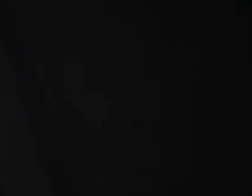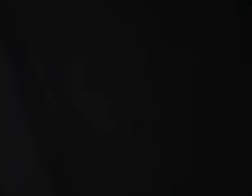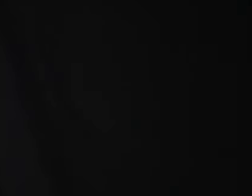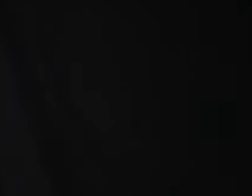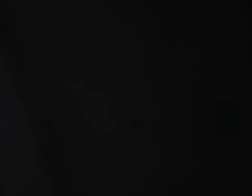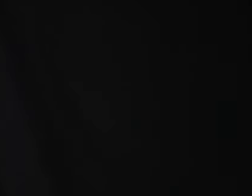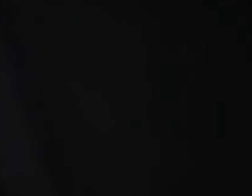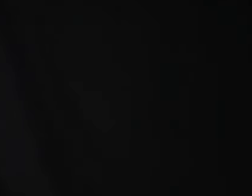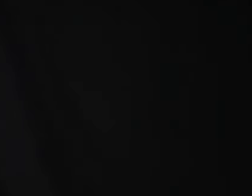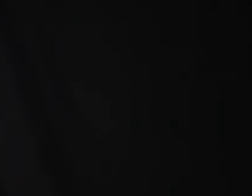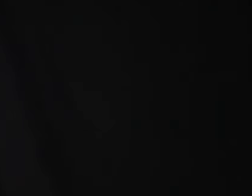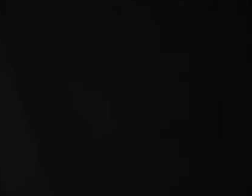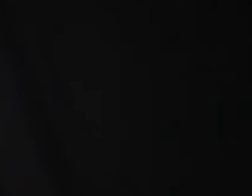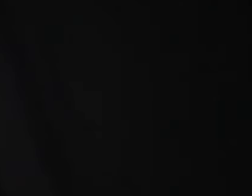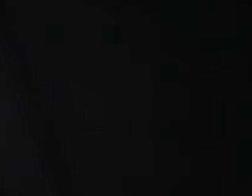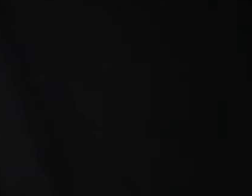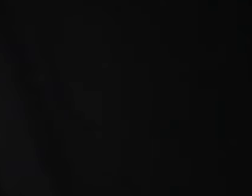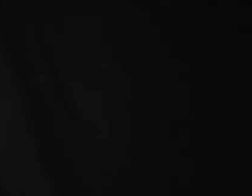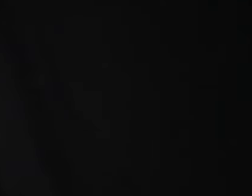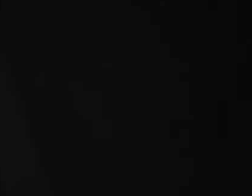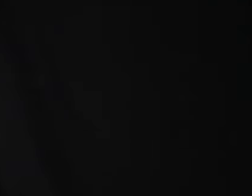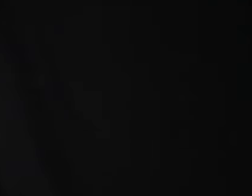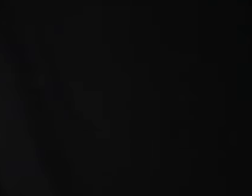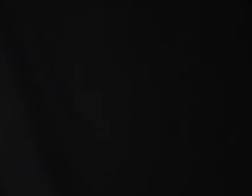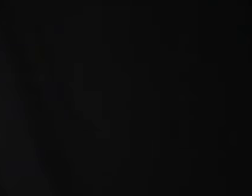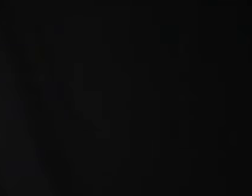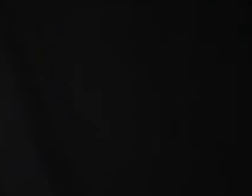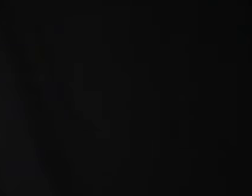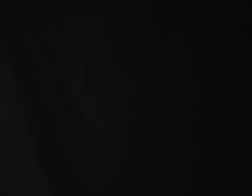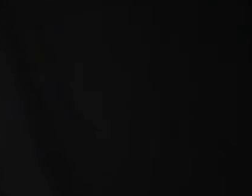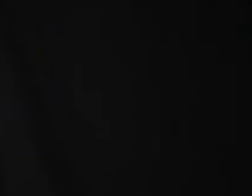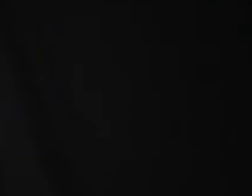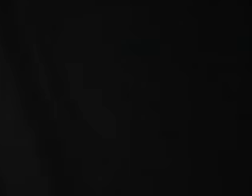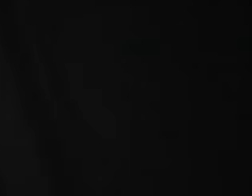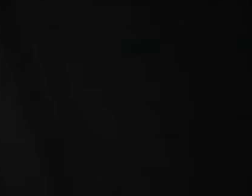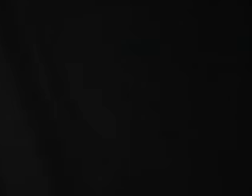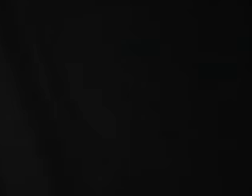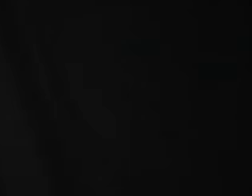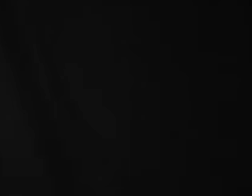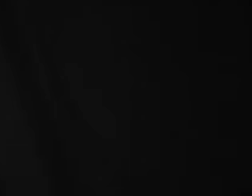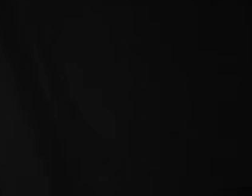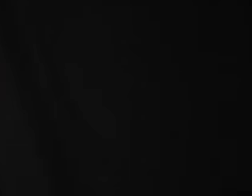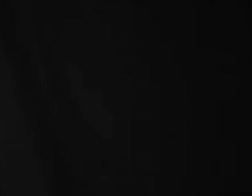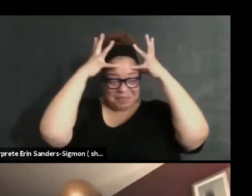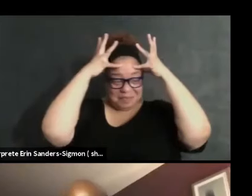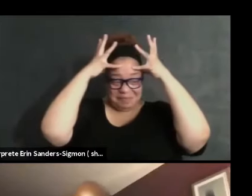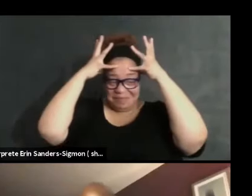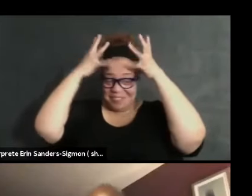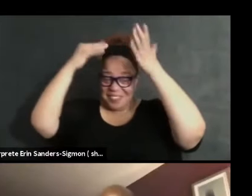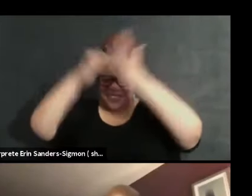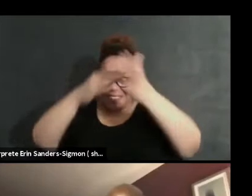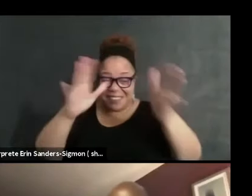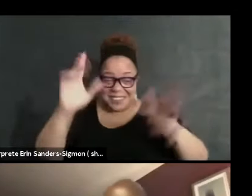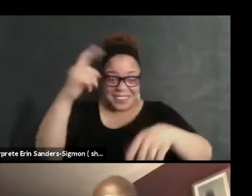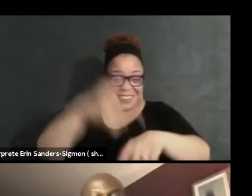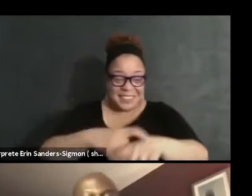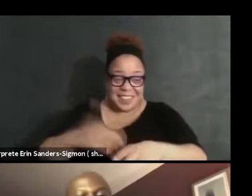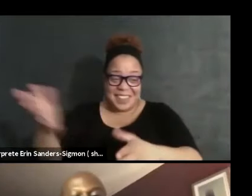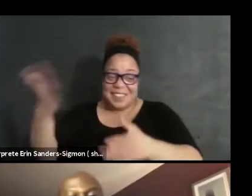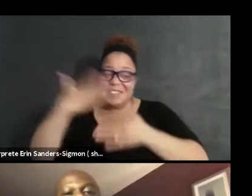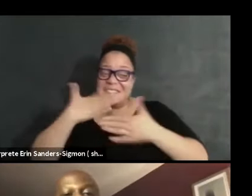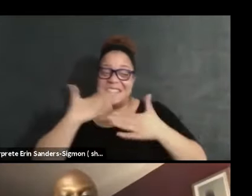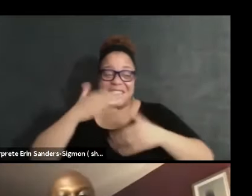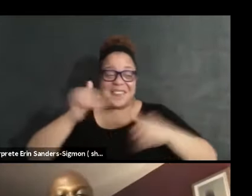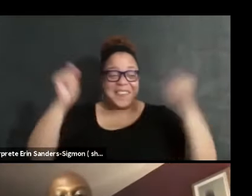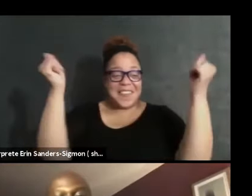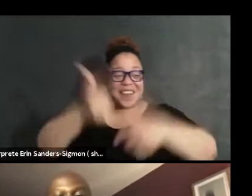the Midwest two back times in a row. Let's do it. Thank you so much, Bamuthi. Thank you to everybody who has joined us at home.